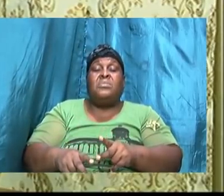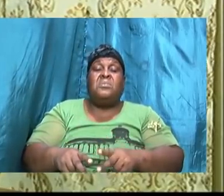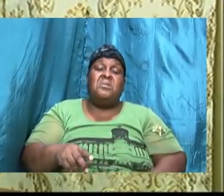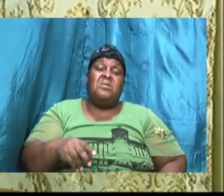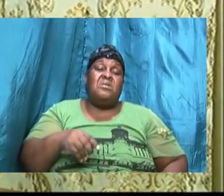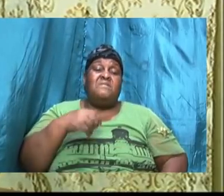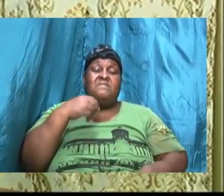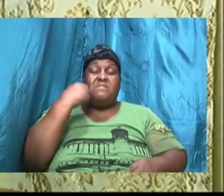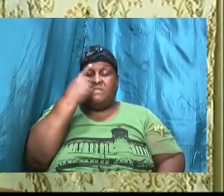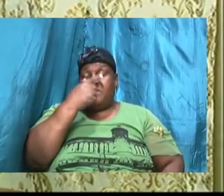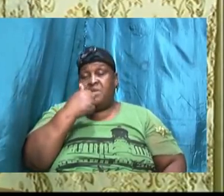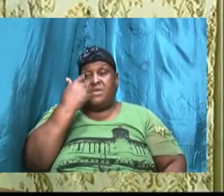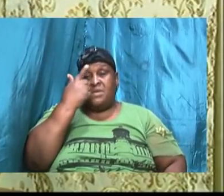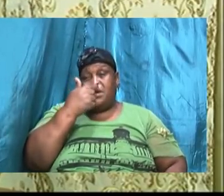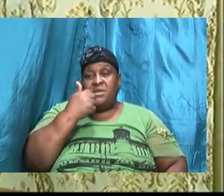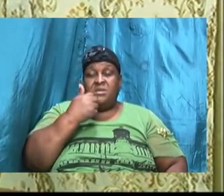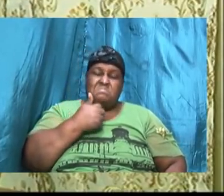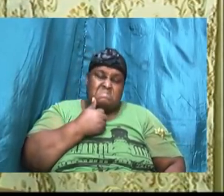up